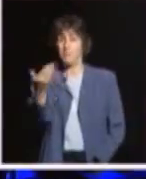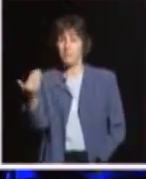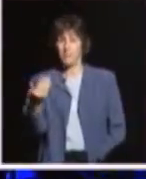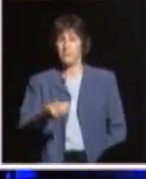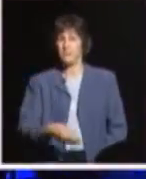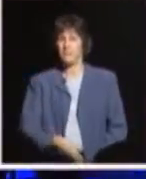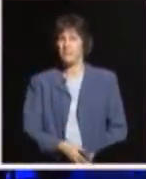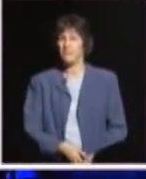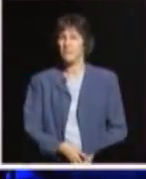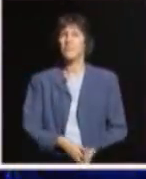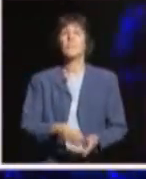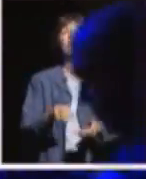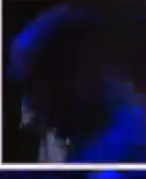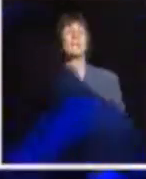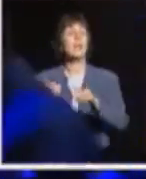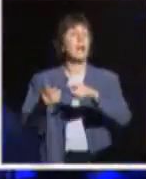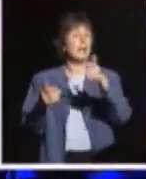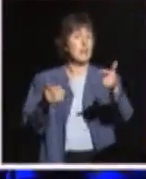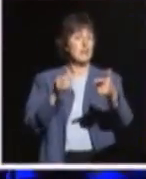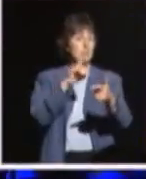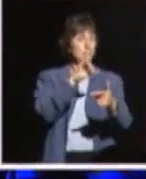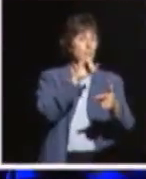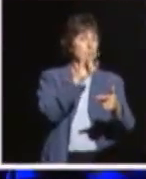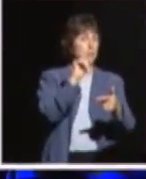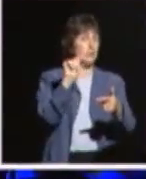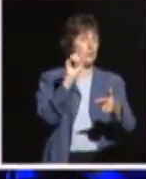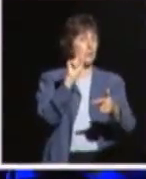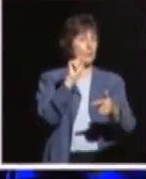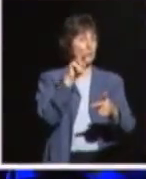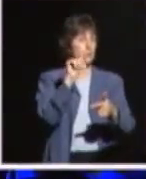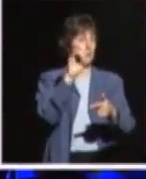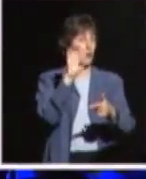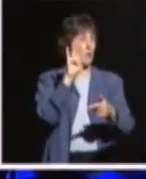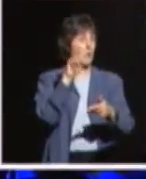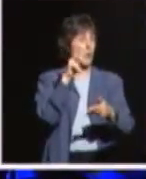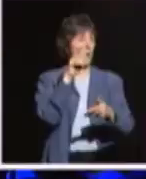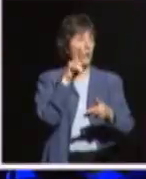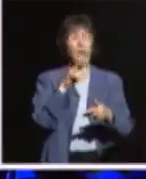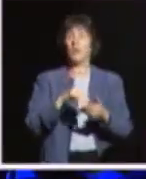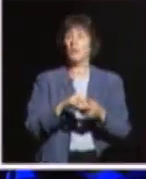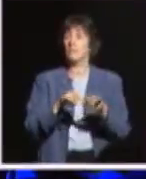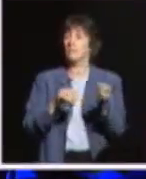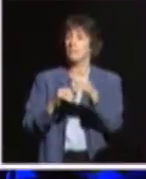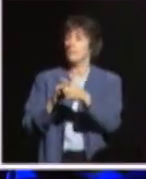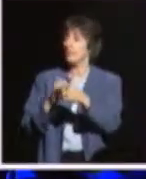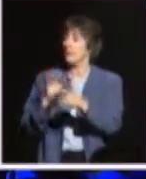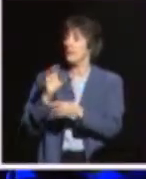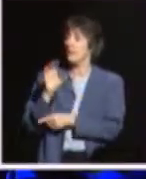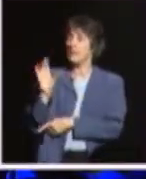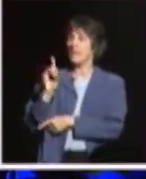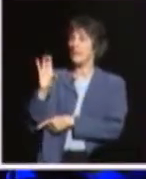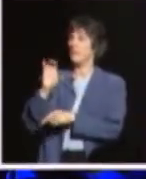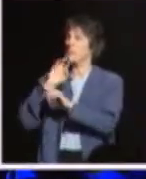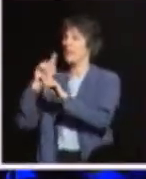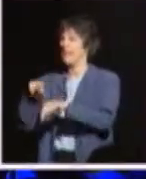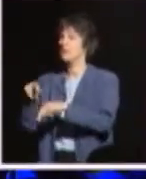And that'll be followed by Rita Straubauer. And the question goes first to David Crimmin.